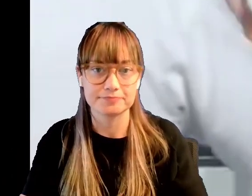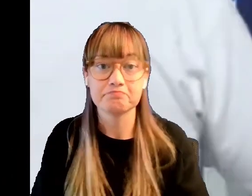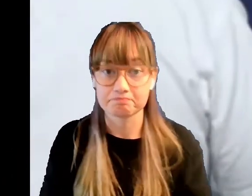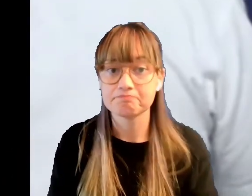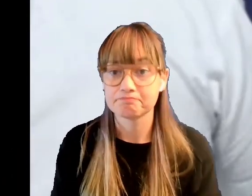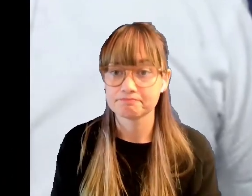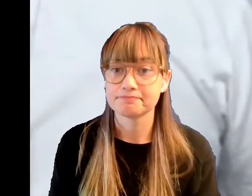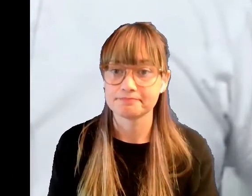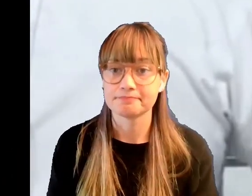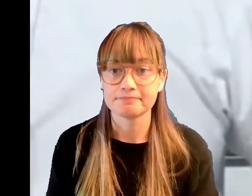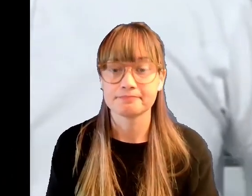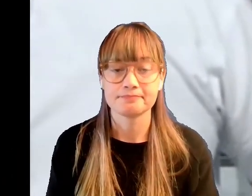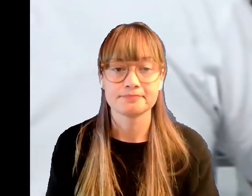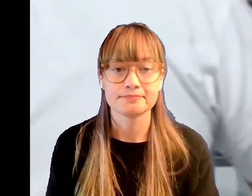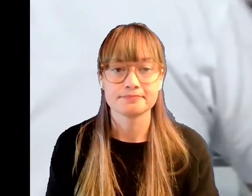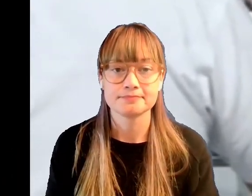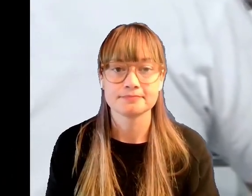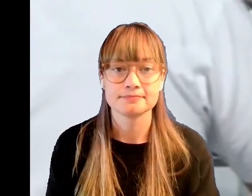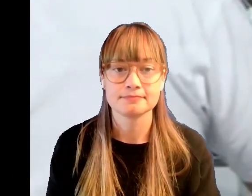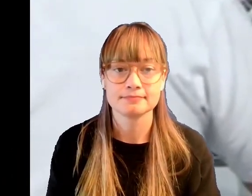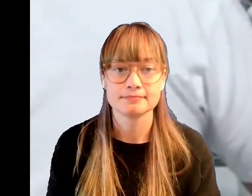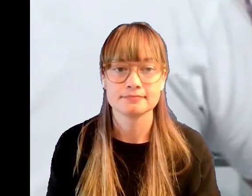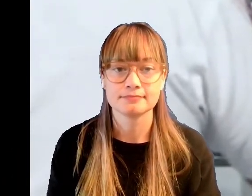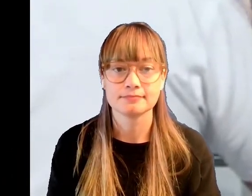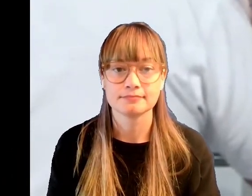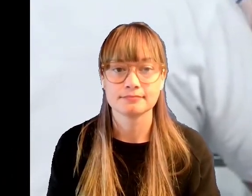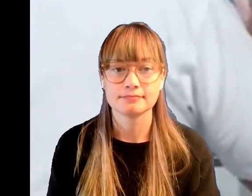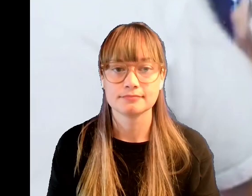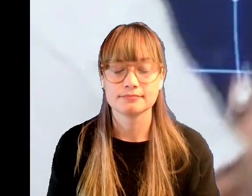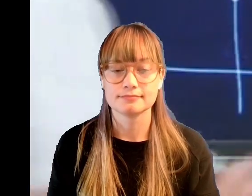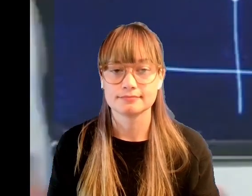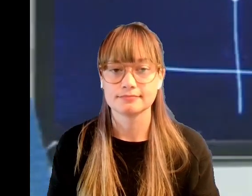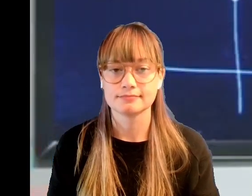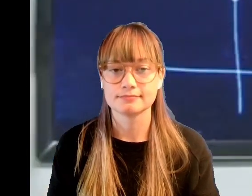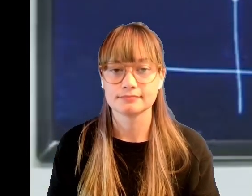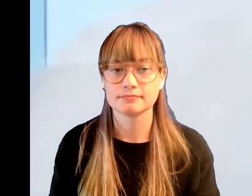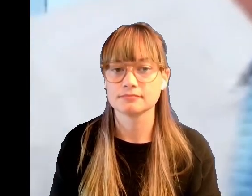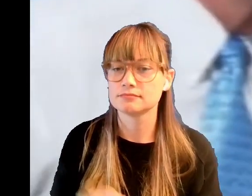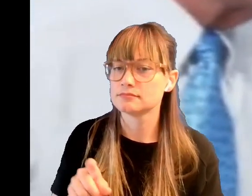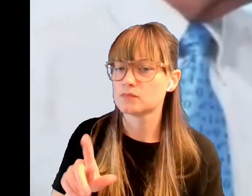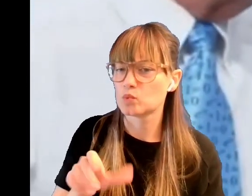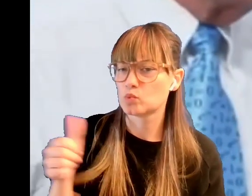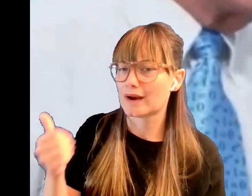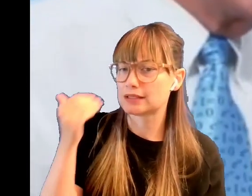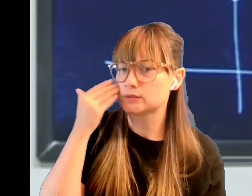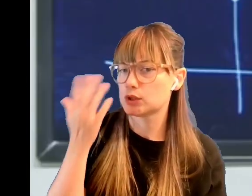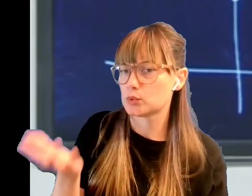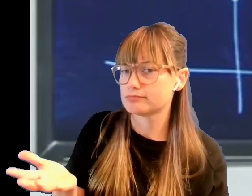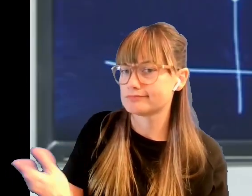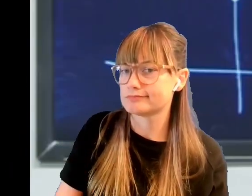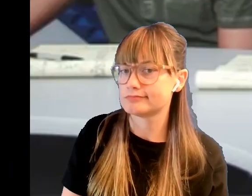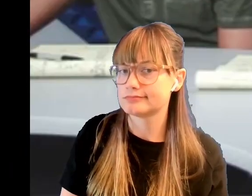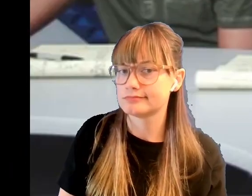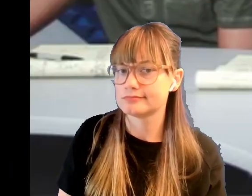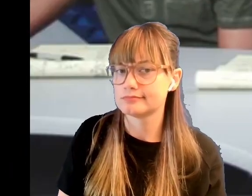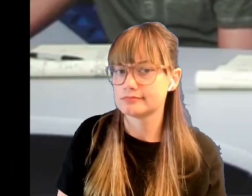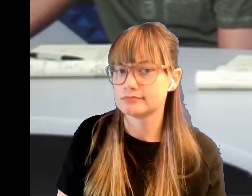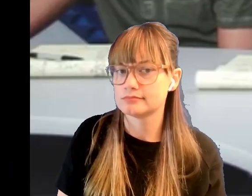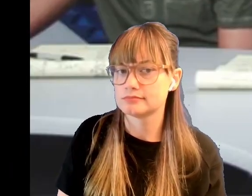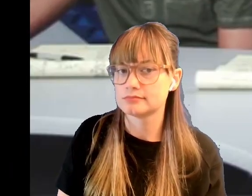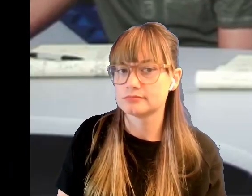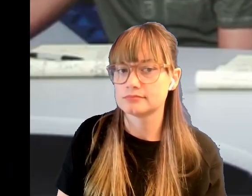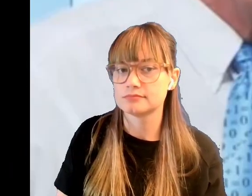10. So it crosses the y-axis at 10. And Becca, what else do you know about this function?